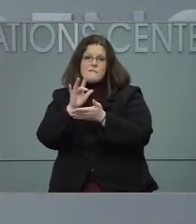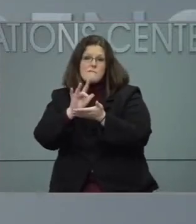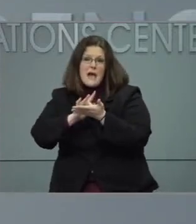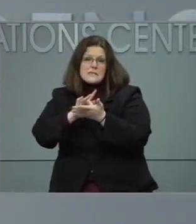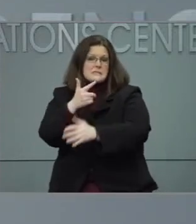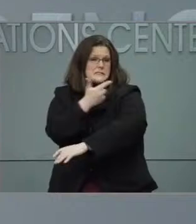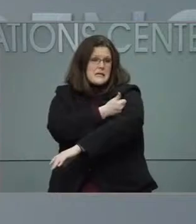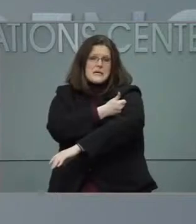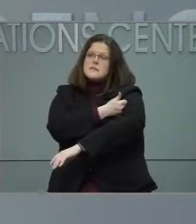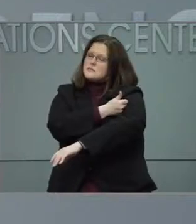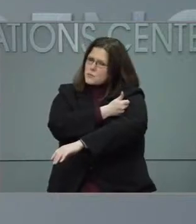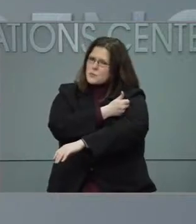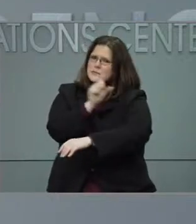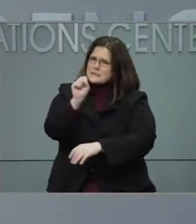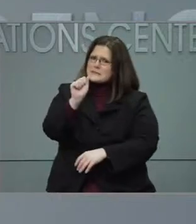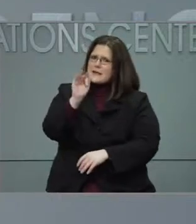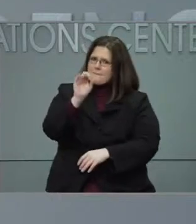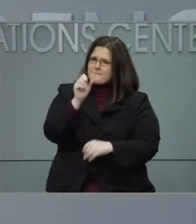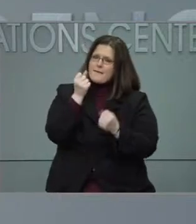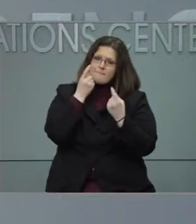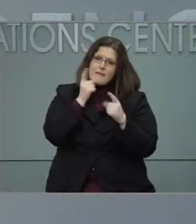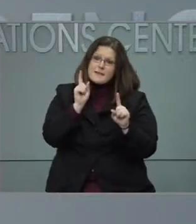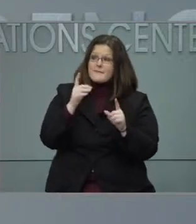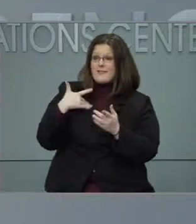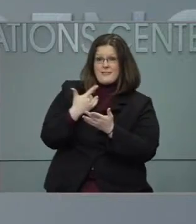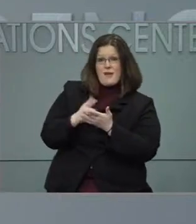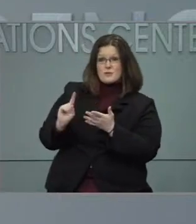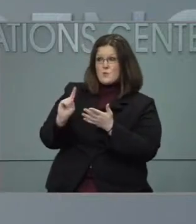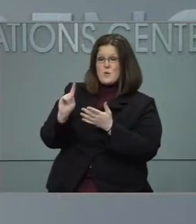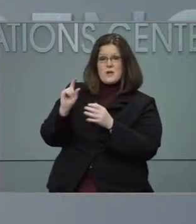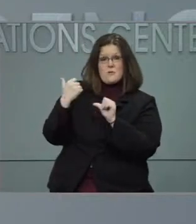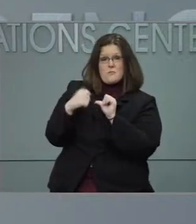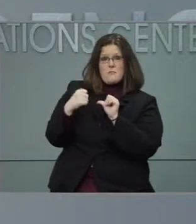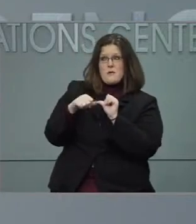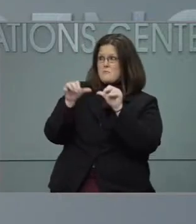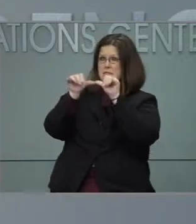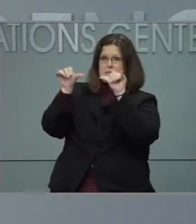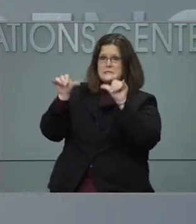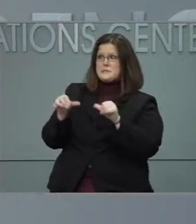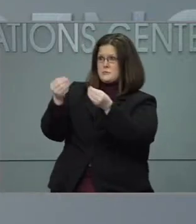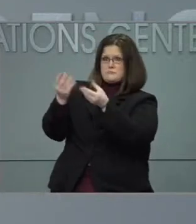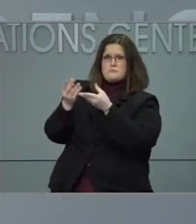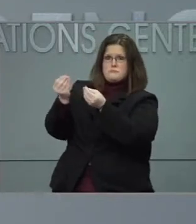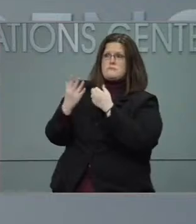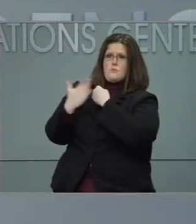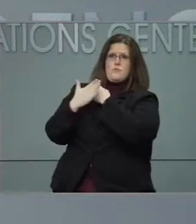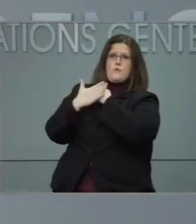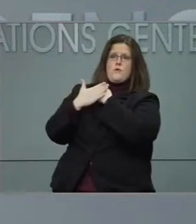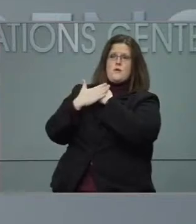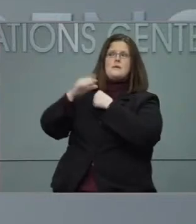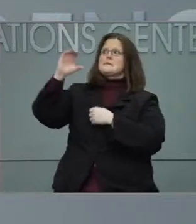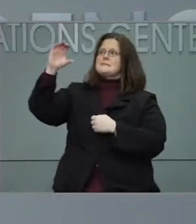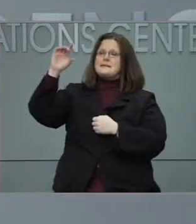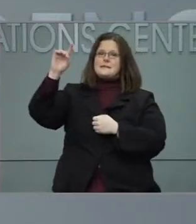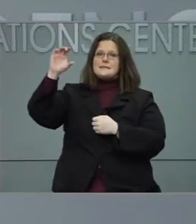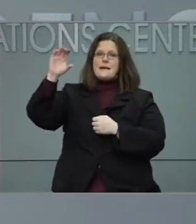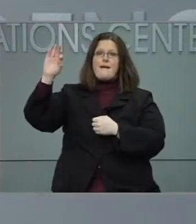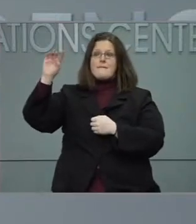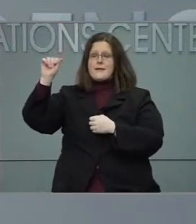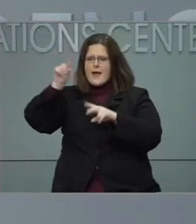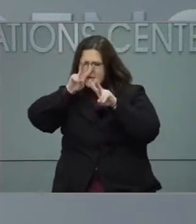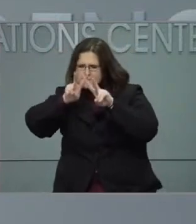saw just how thorough and rigorous our vaccine safety system is. The CDC and FDA recommended